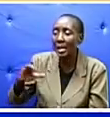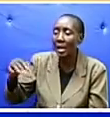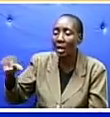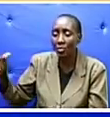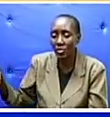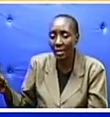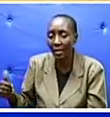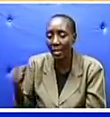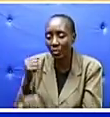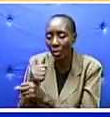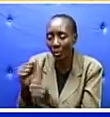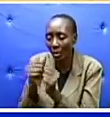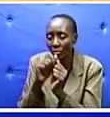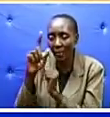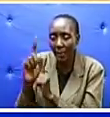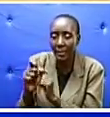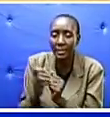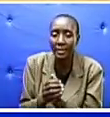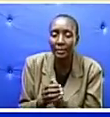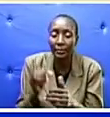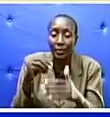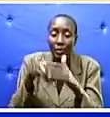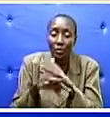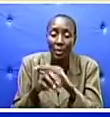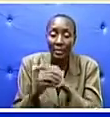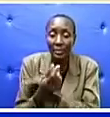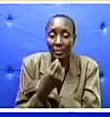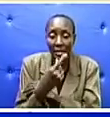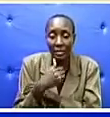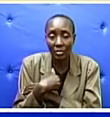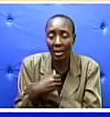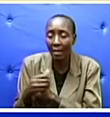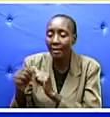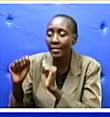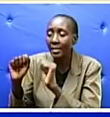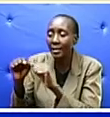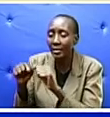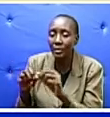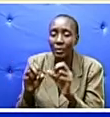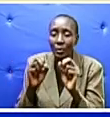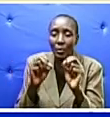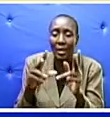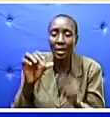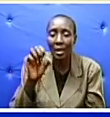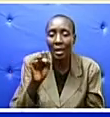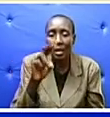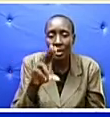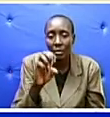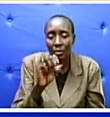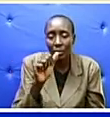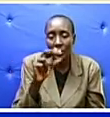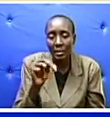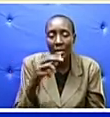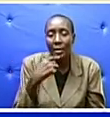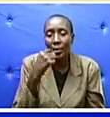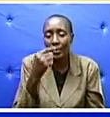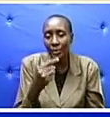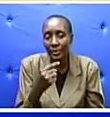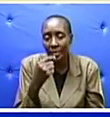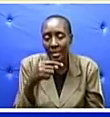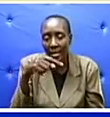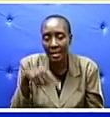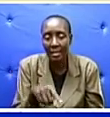living with HIV. So they can get access to medication. Mm-hmm. Yeah. Okay, and Susan, you mentioned that you are